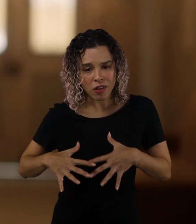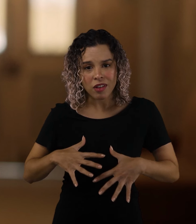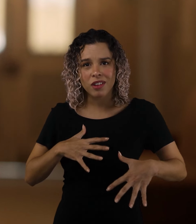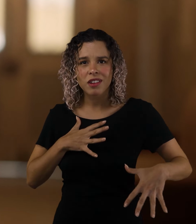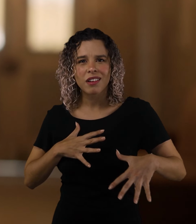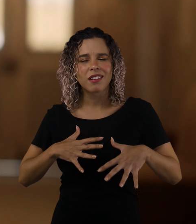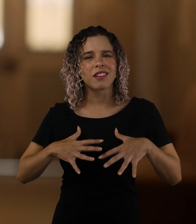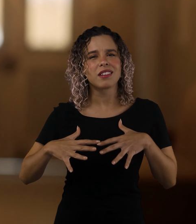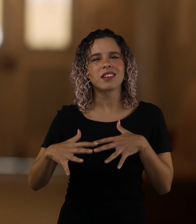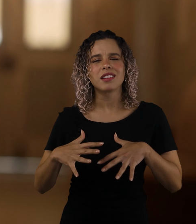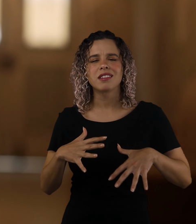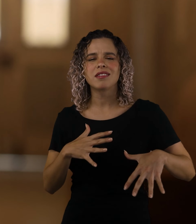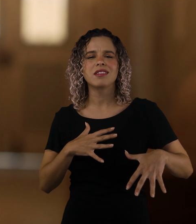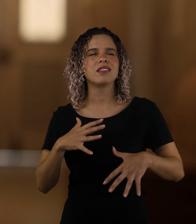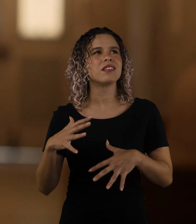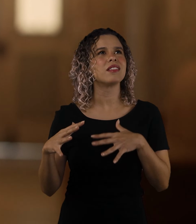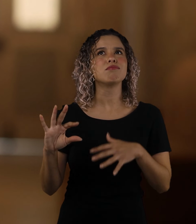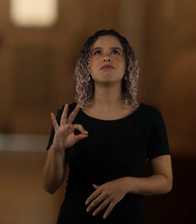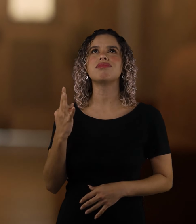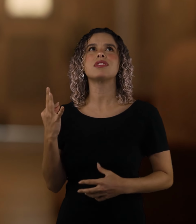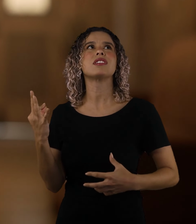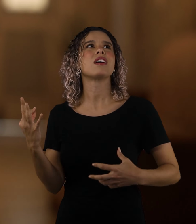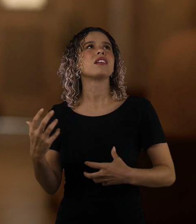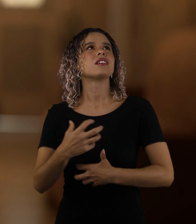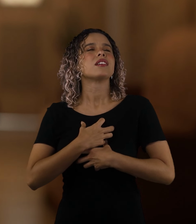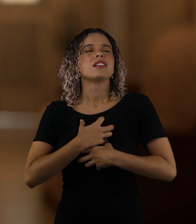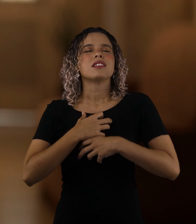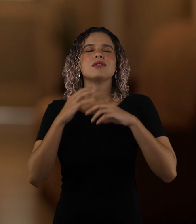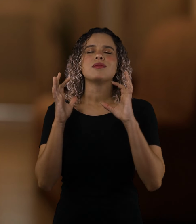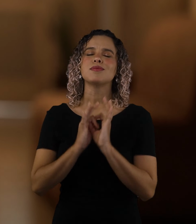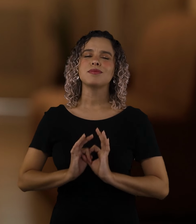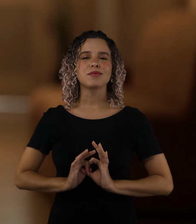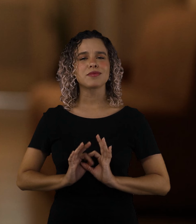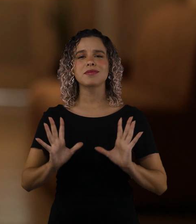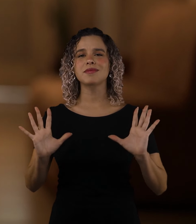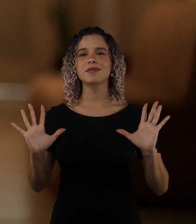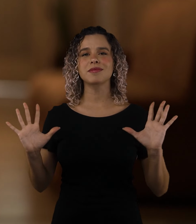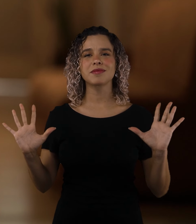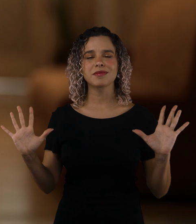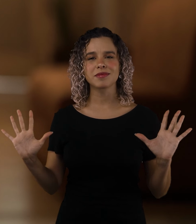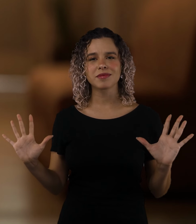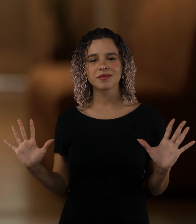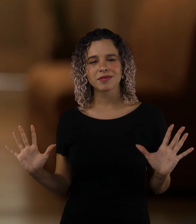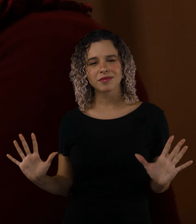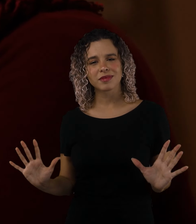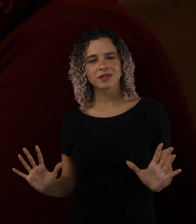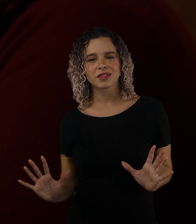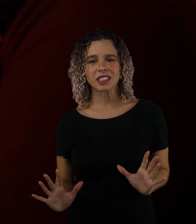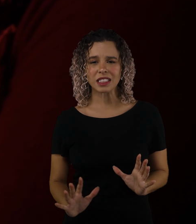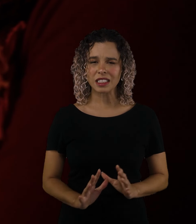in motion. Sudden case of liberty. A espera a consome.